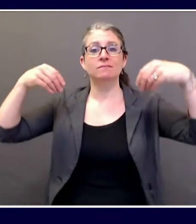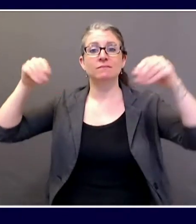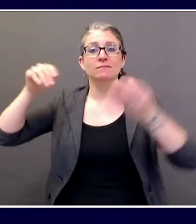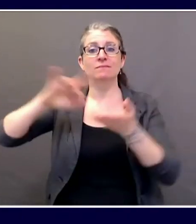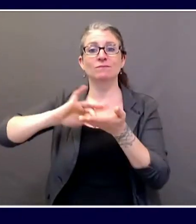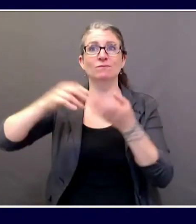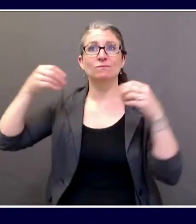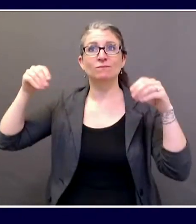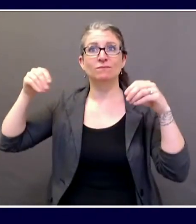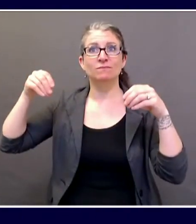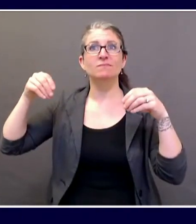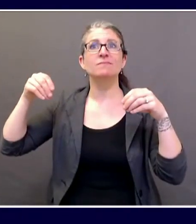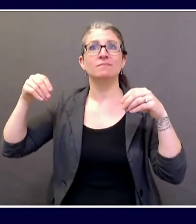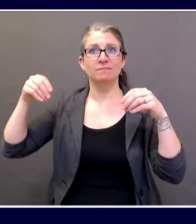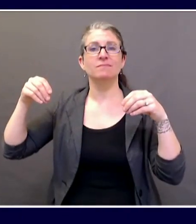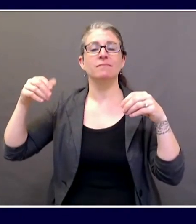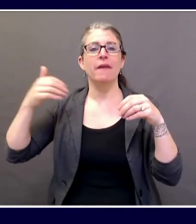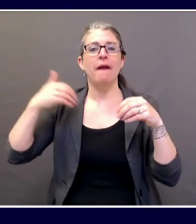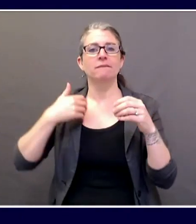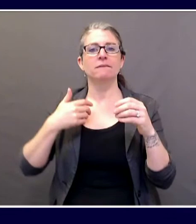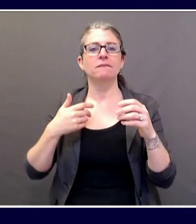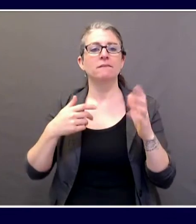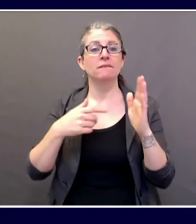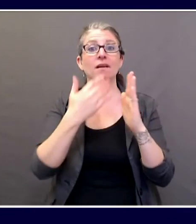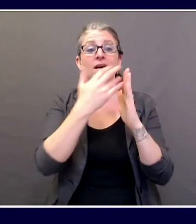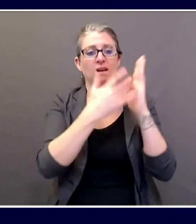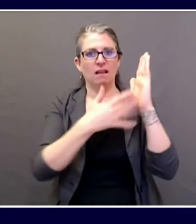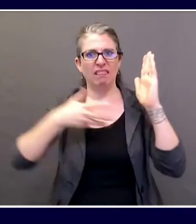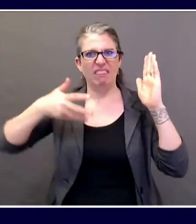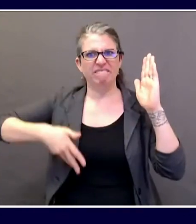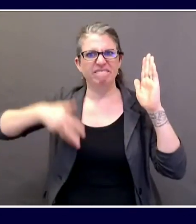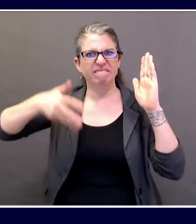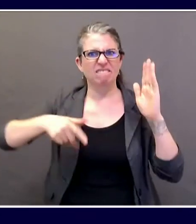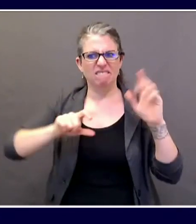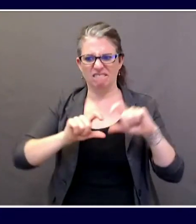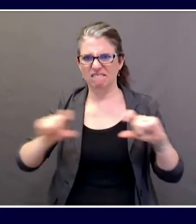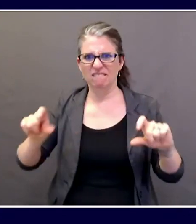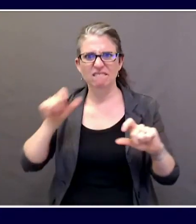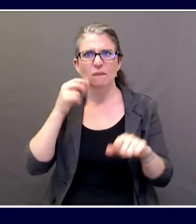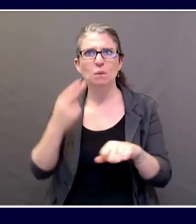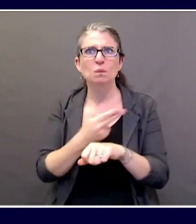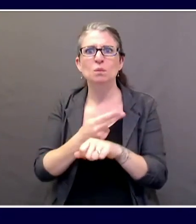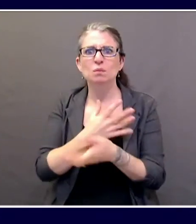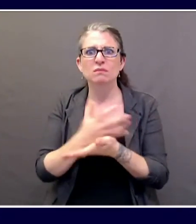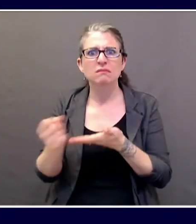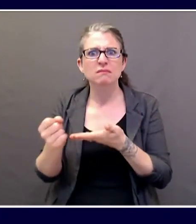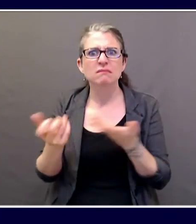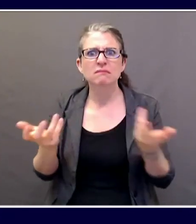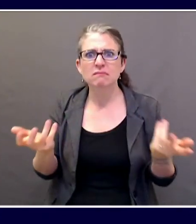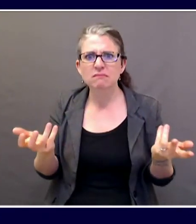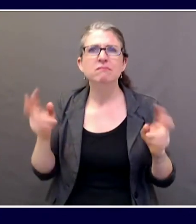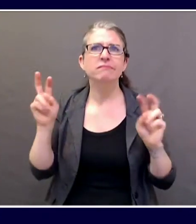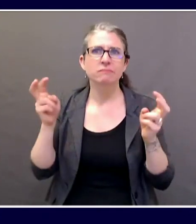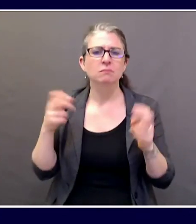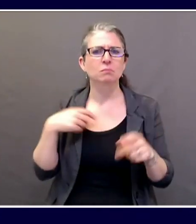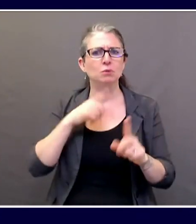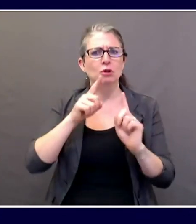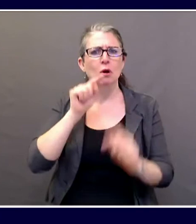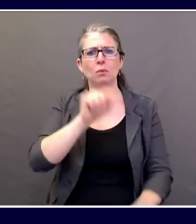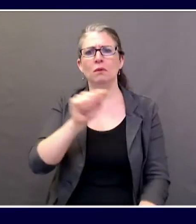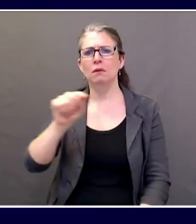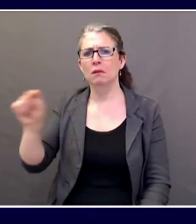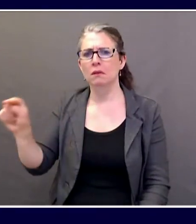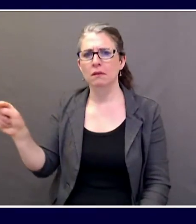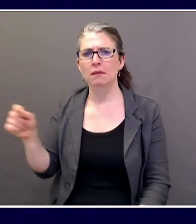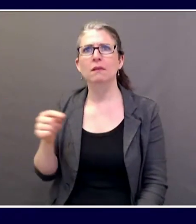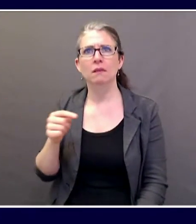weren't given an appointment for a second dose. They're at the 3-week point now. They've been the pharmacy never